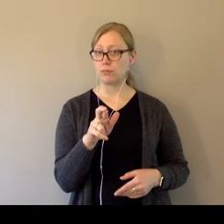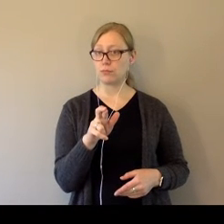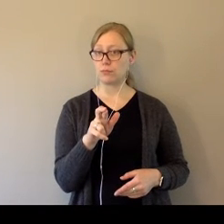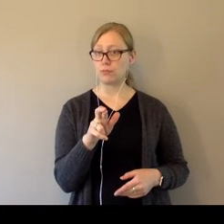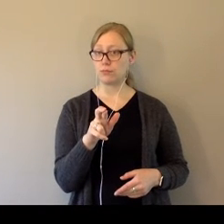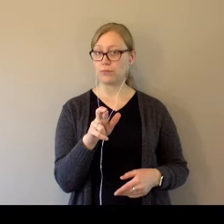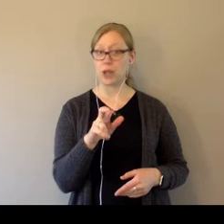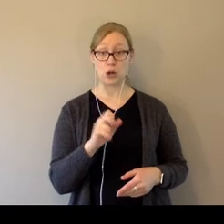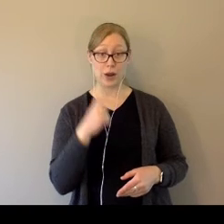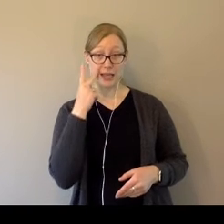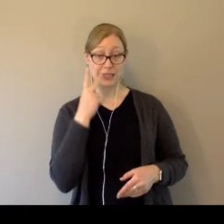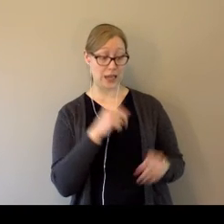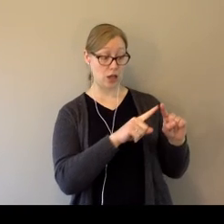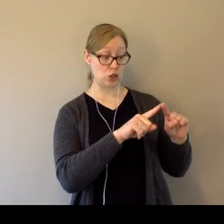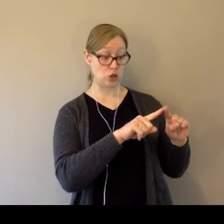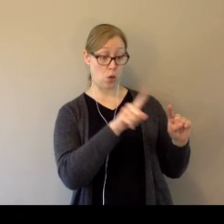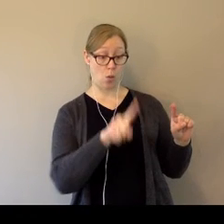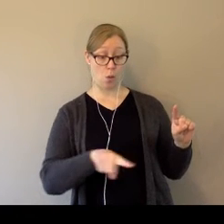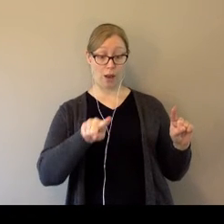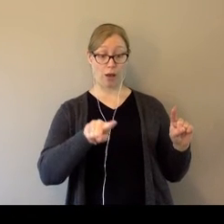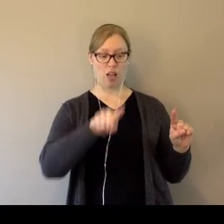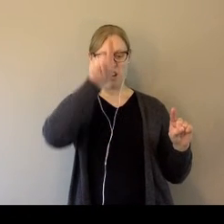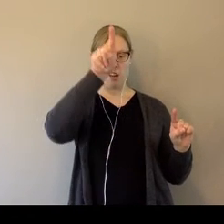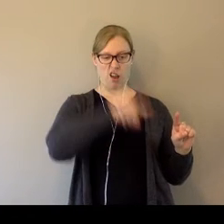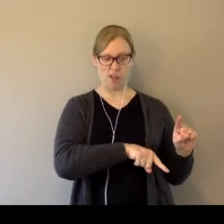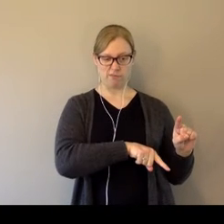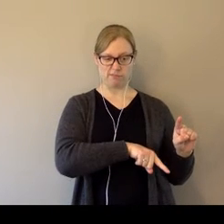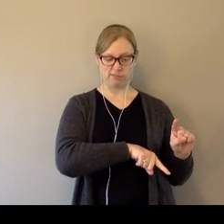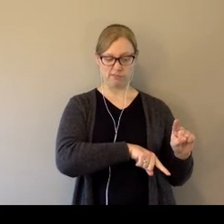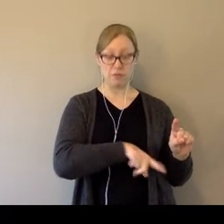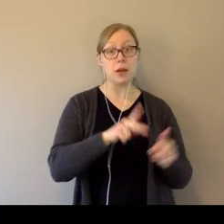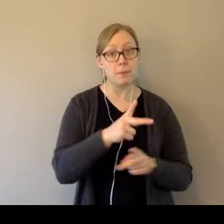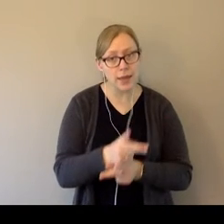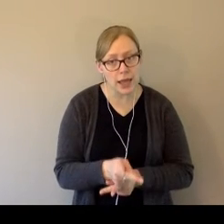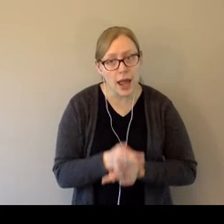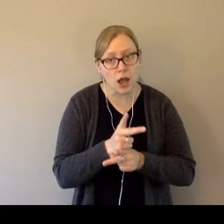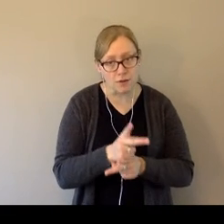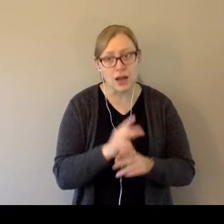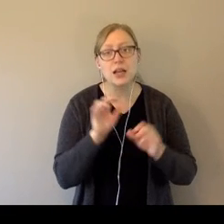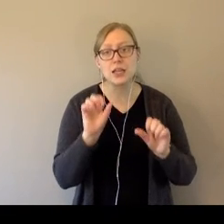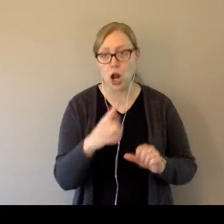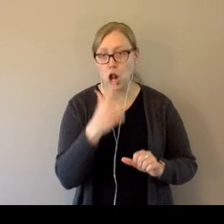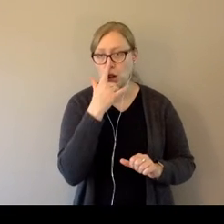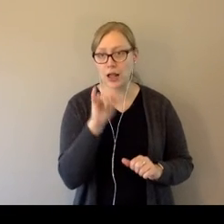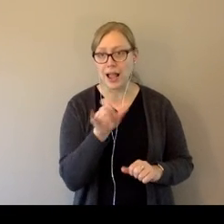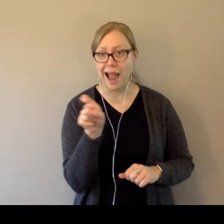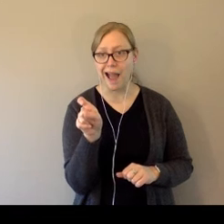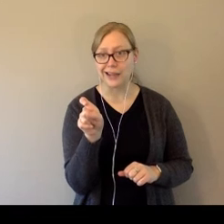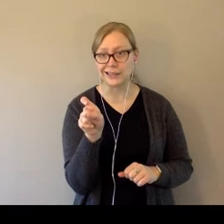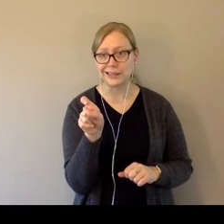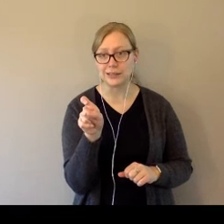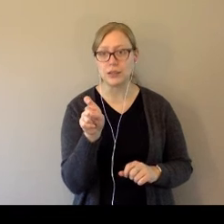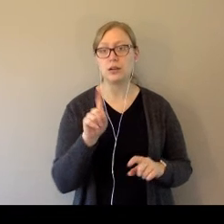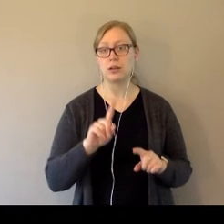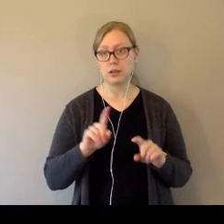squiggle here, they put a line through it. Now, I would be careful about that because it almost looks like an X,